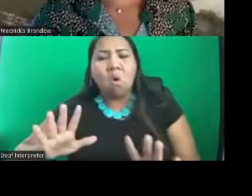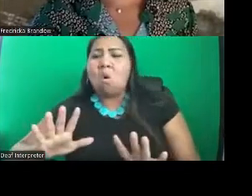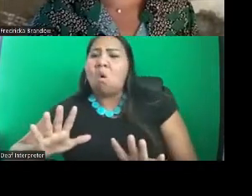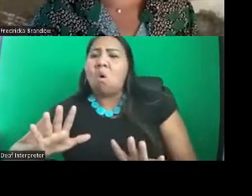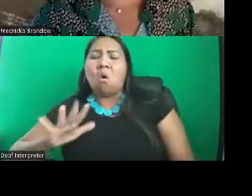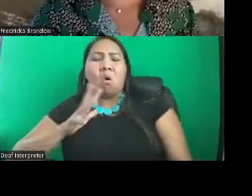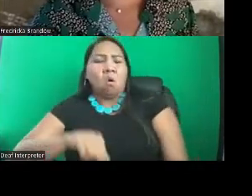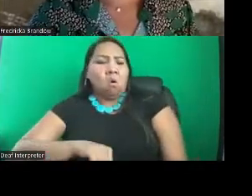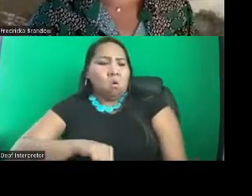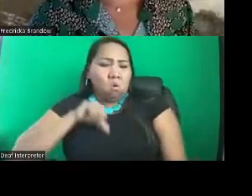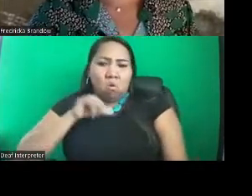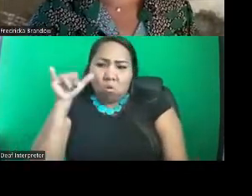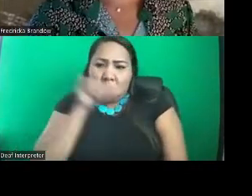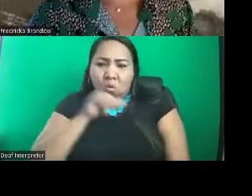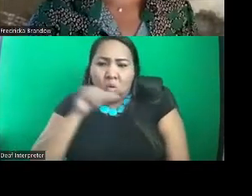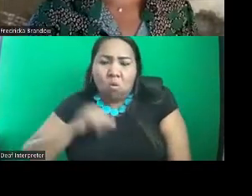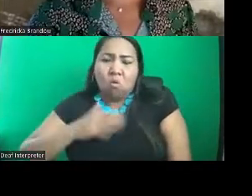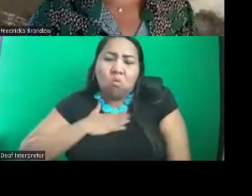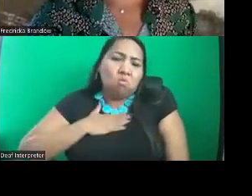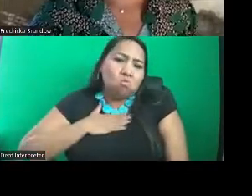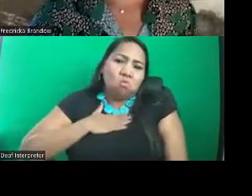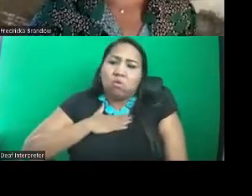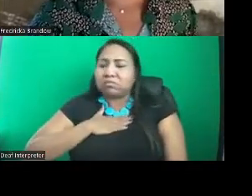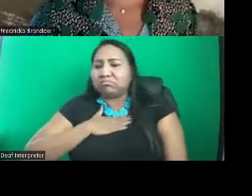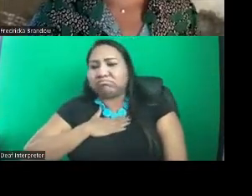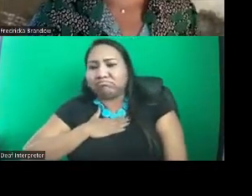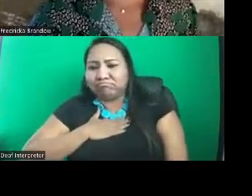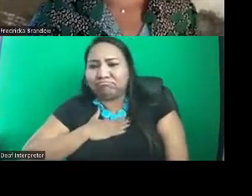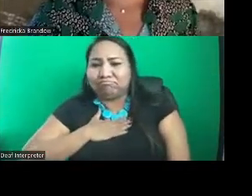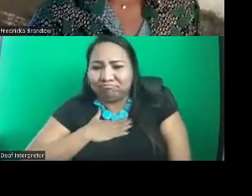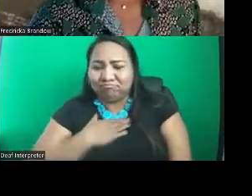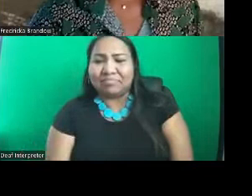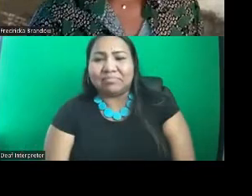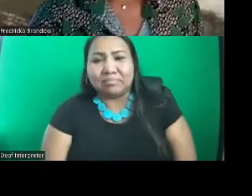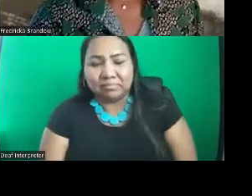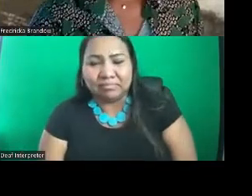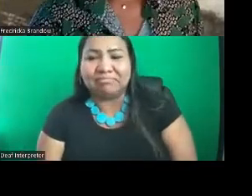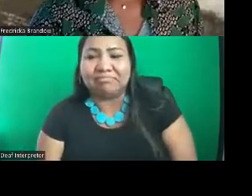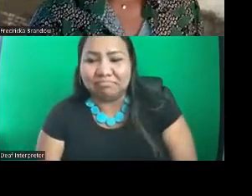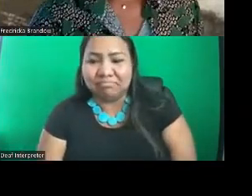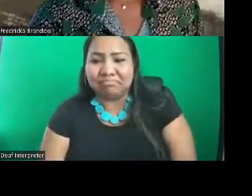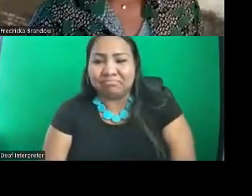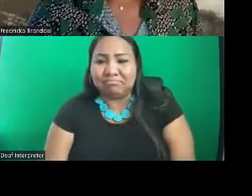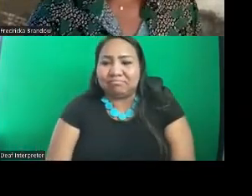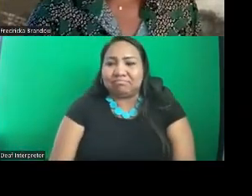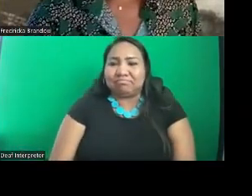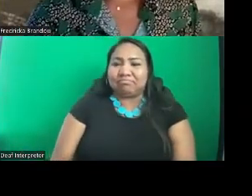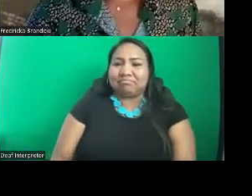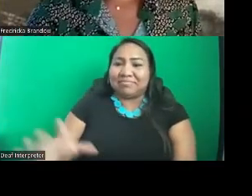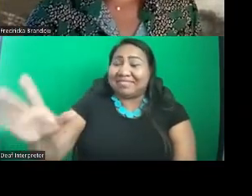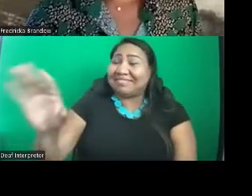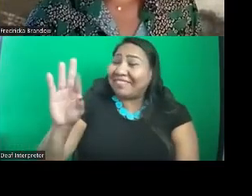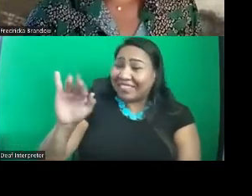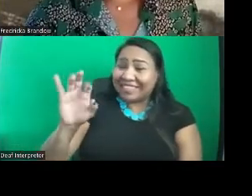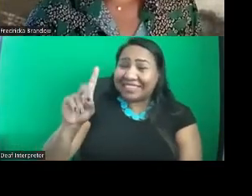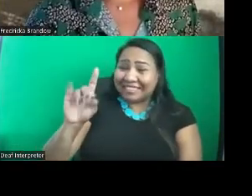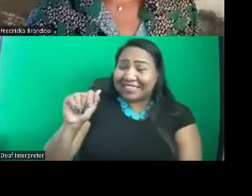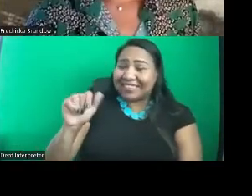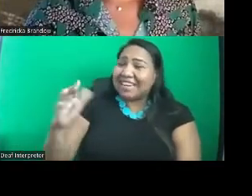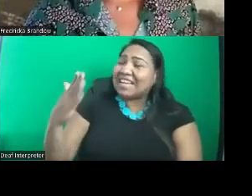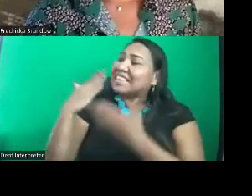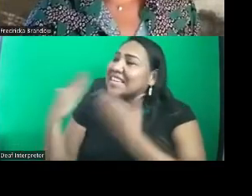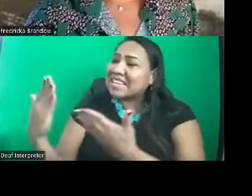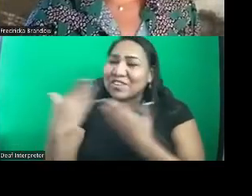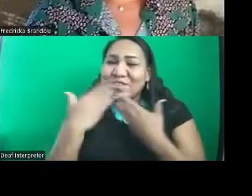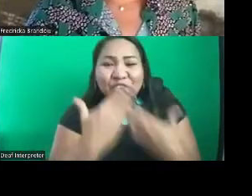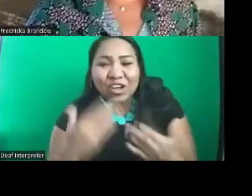Thank you. Thank you very much, Beverly. Thank you, Jimmy. Now, next slide, please.